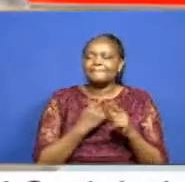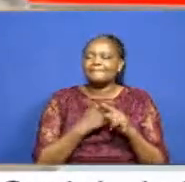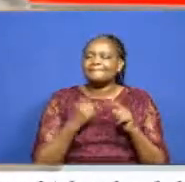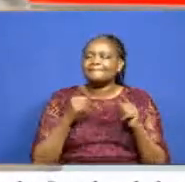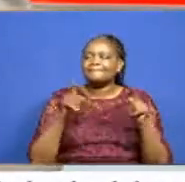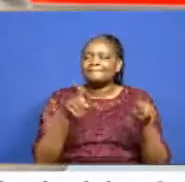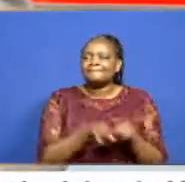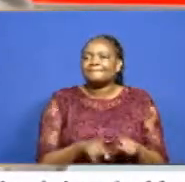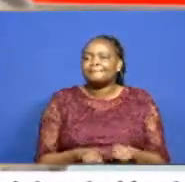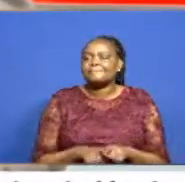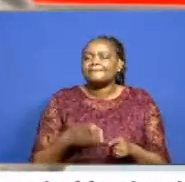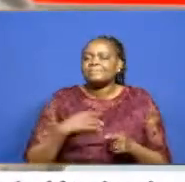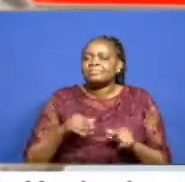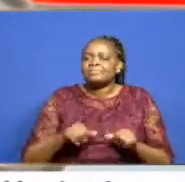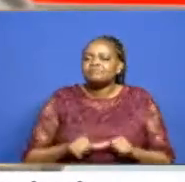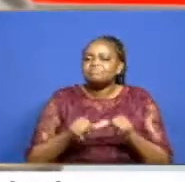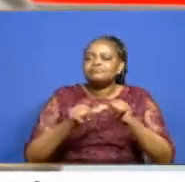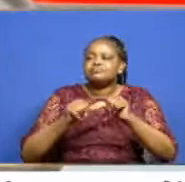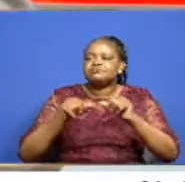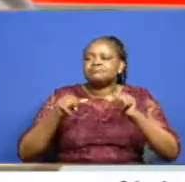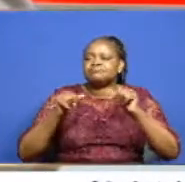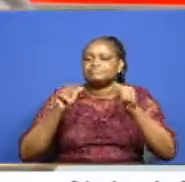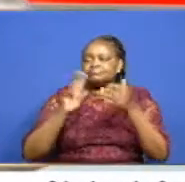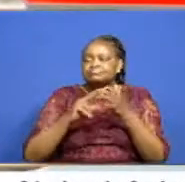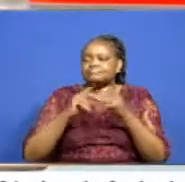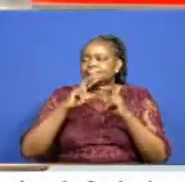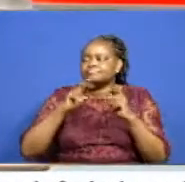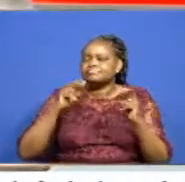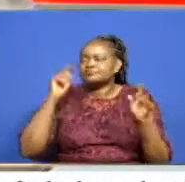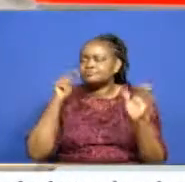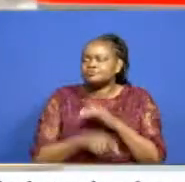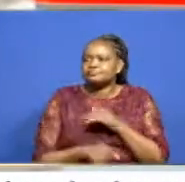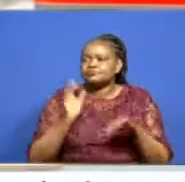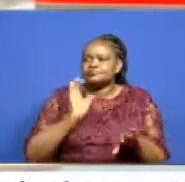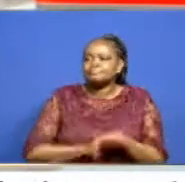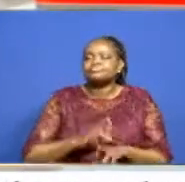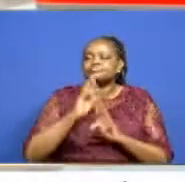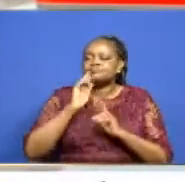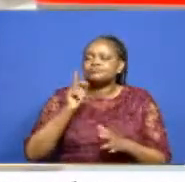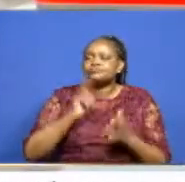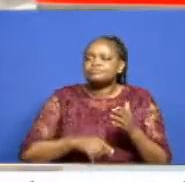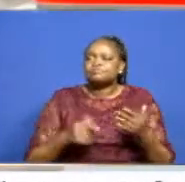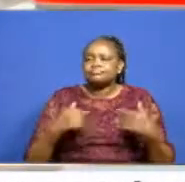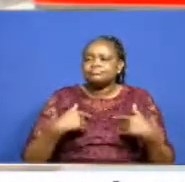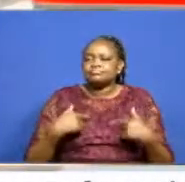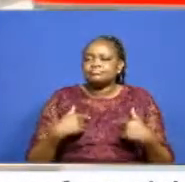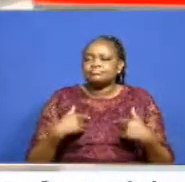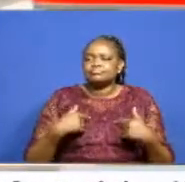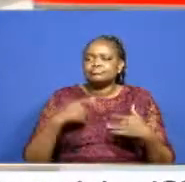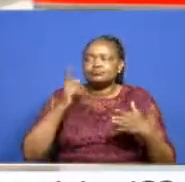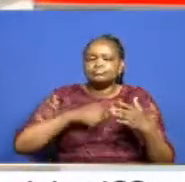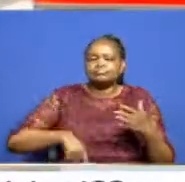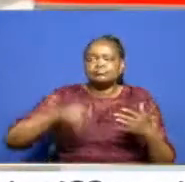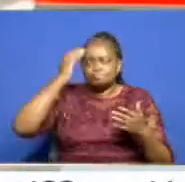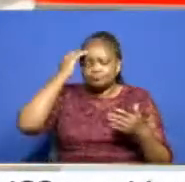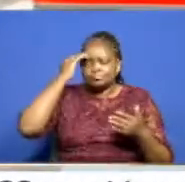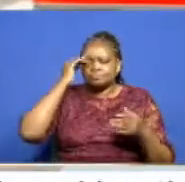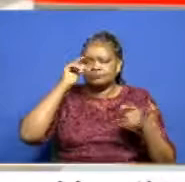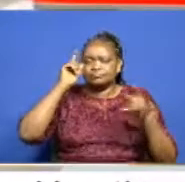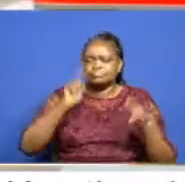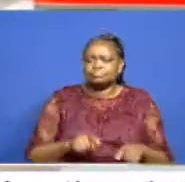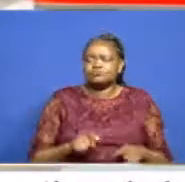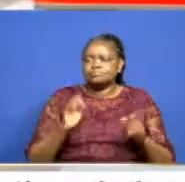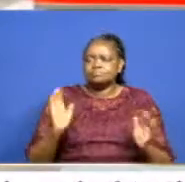the in-depth of getting the proper response on what we have. What we think we should